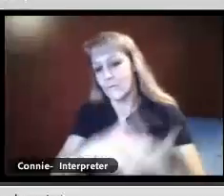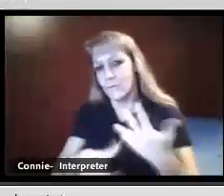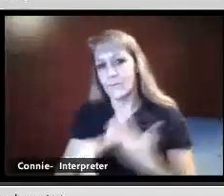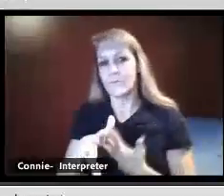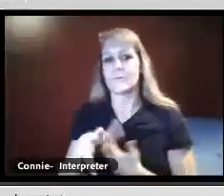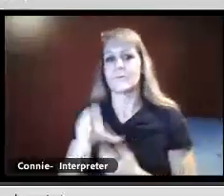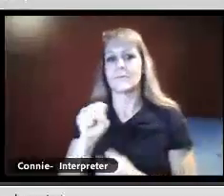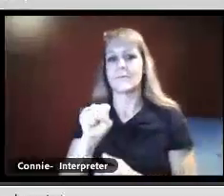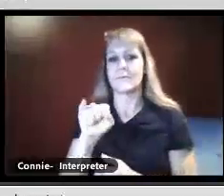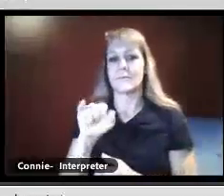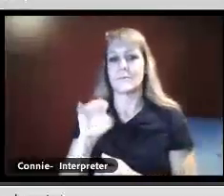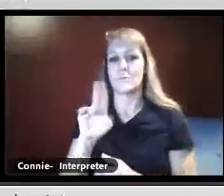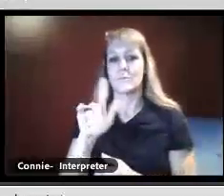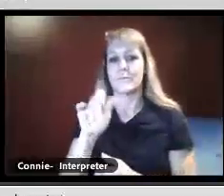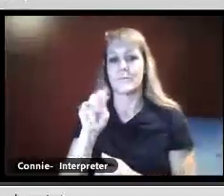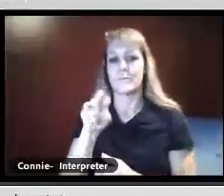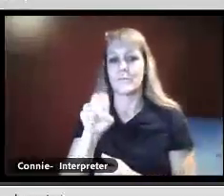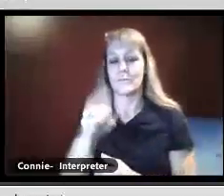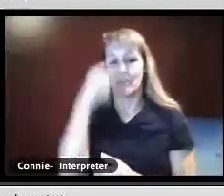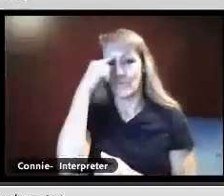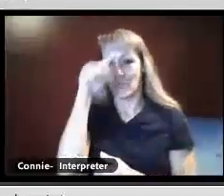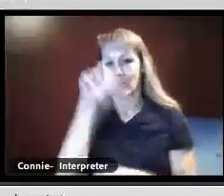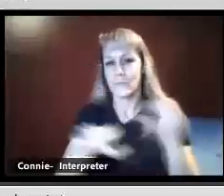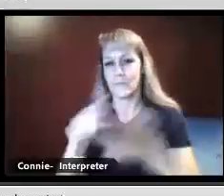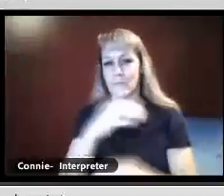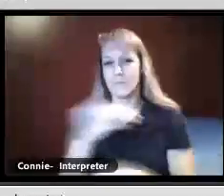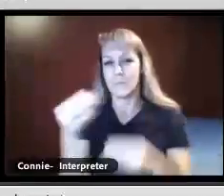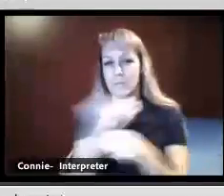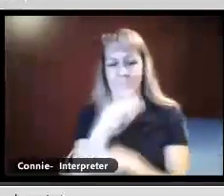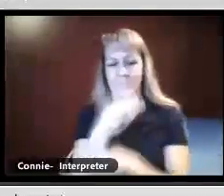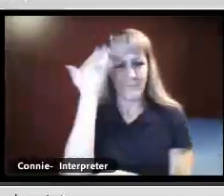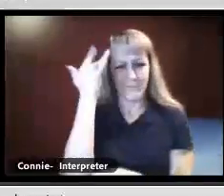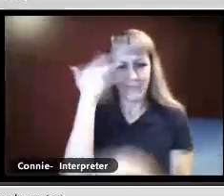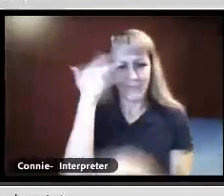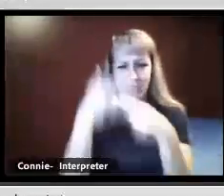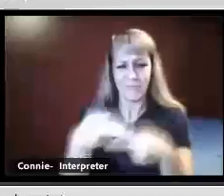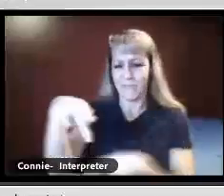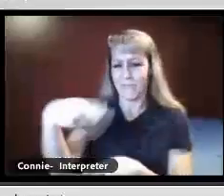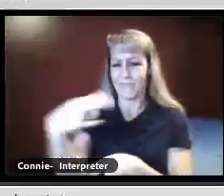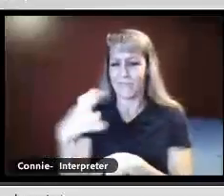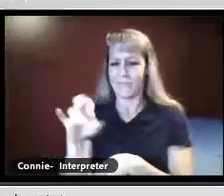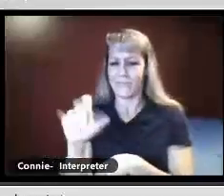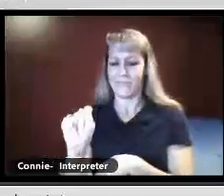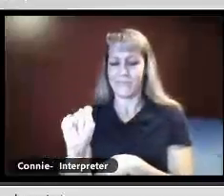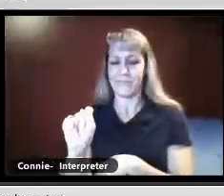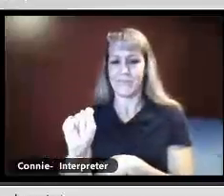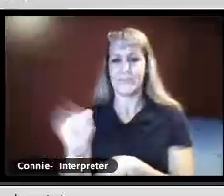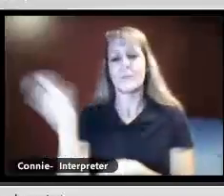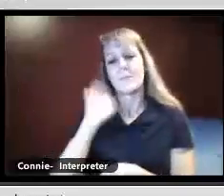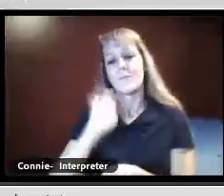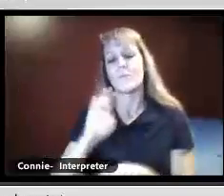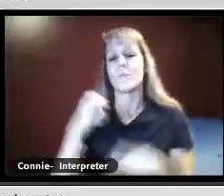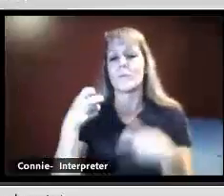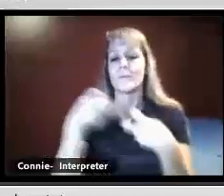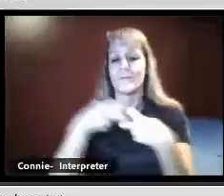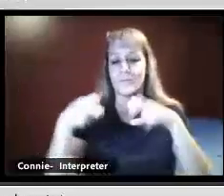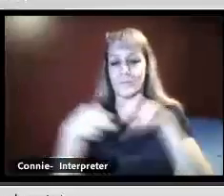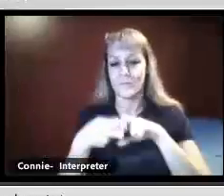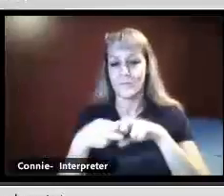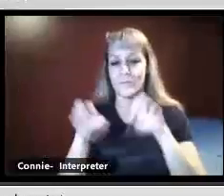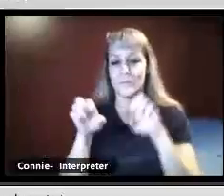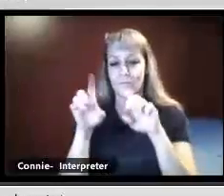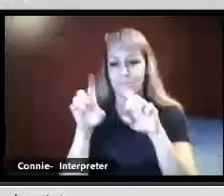Science and Math. Why is it called PhET? Well, because it started out as physics education